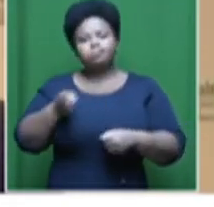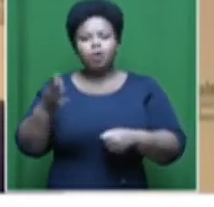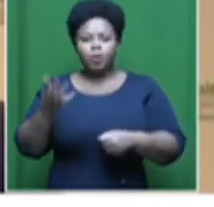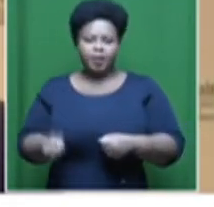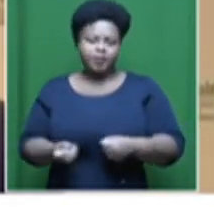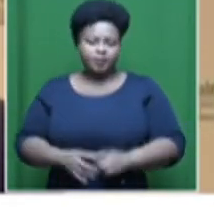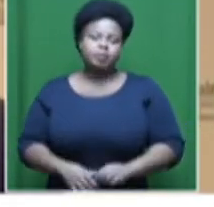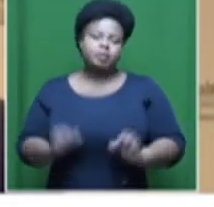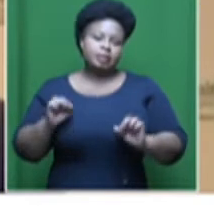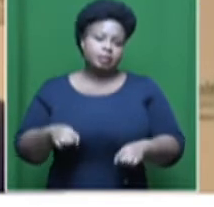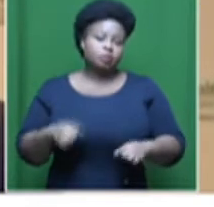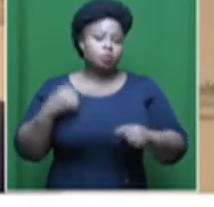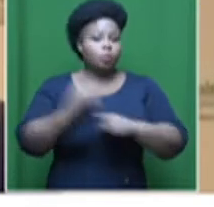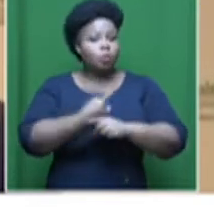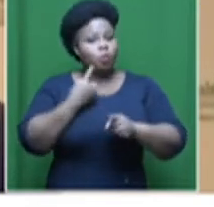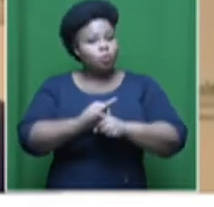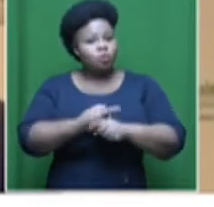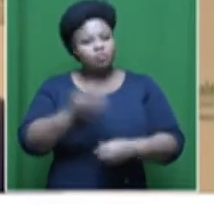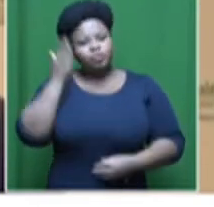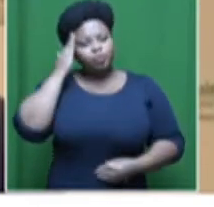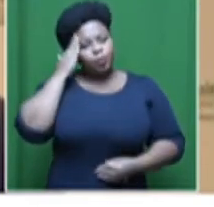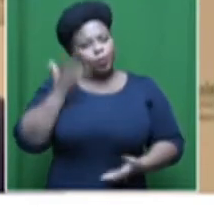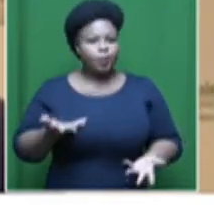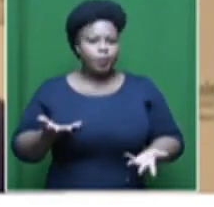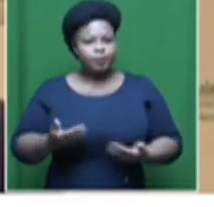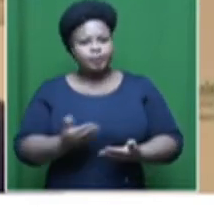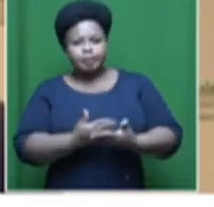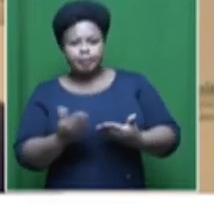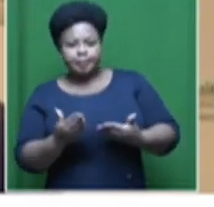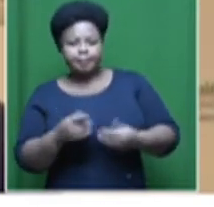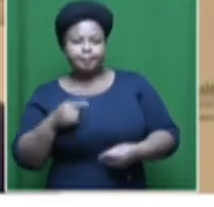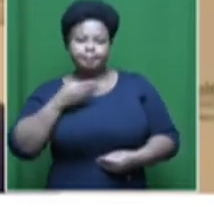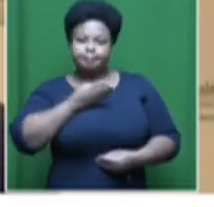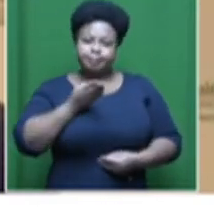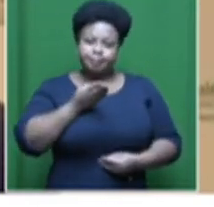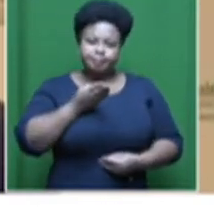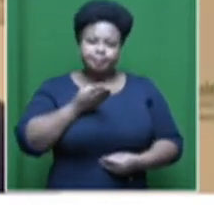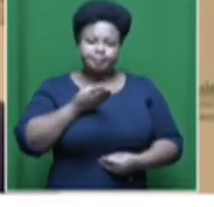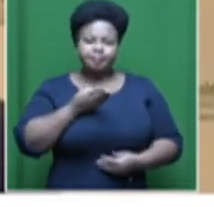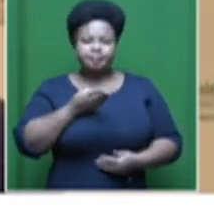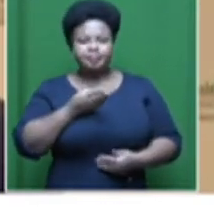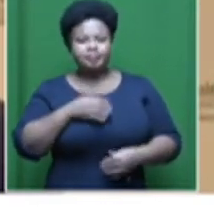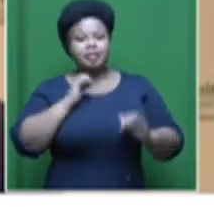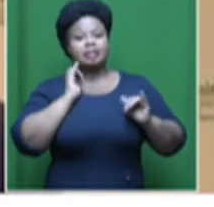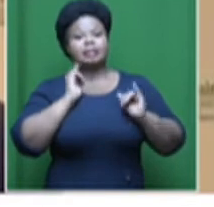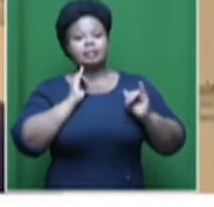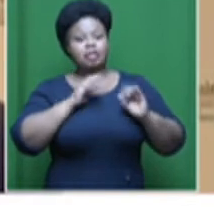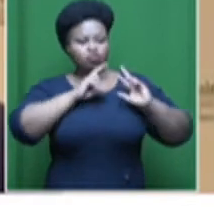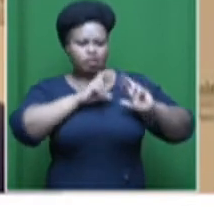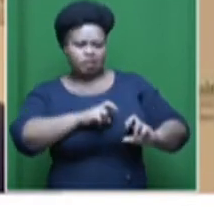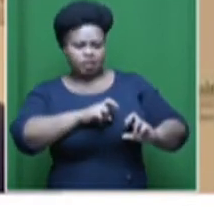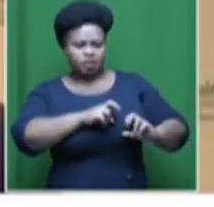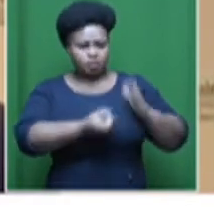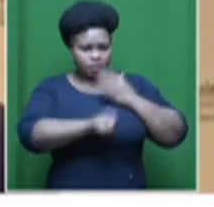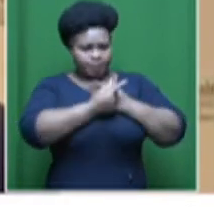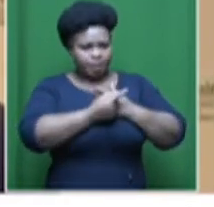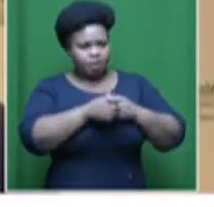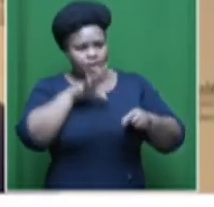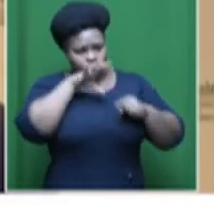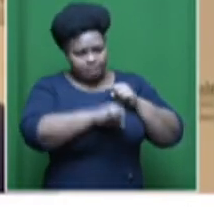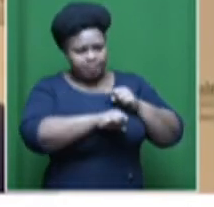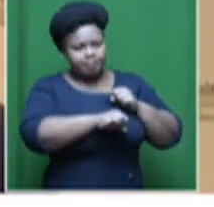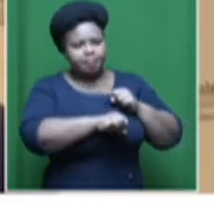fact that quite often there are cutting edge research that gets